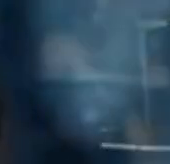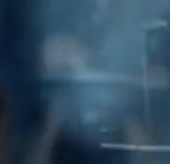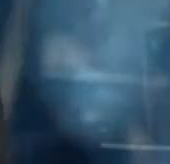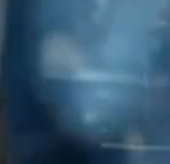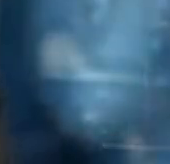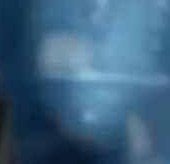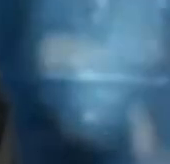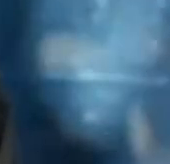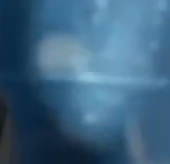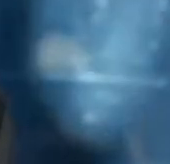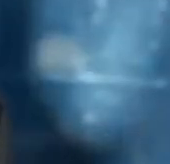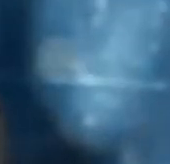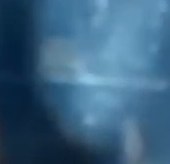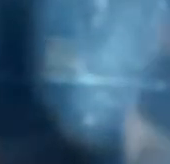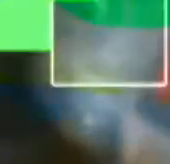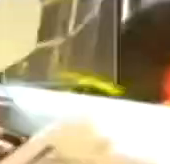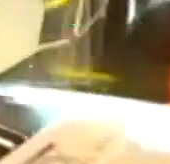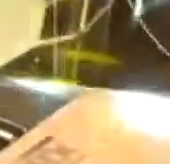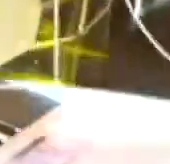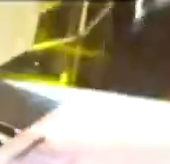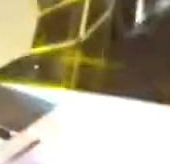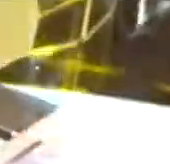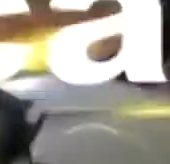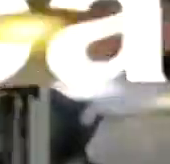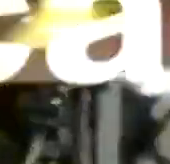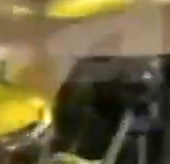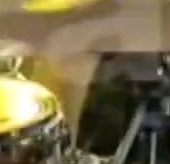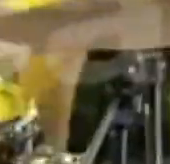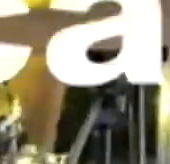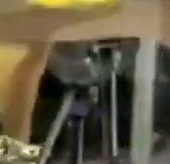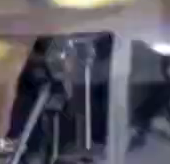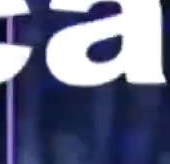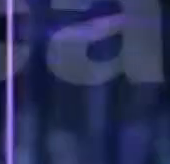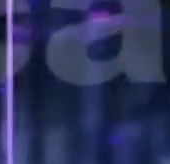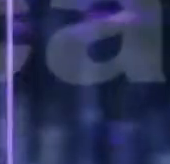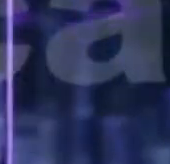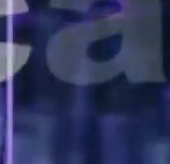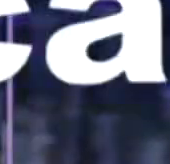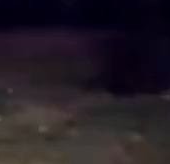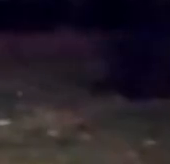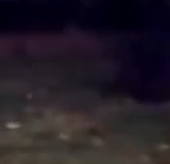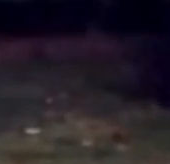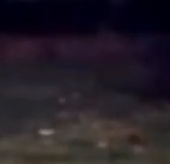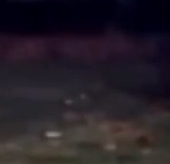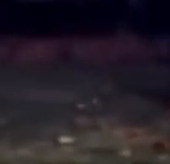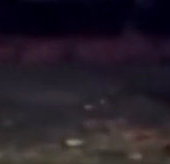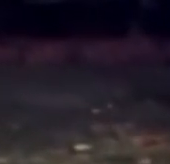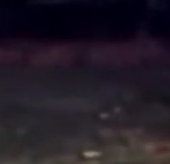Music can be magical.